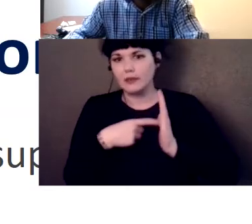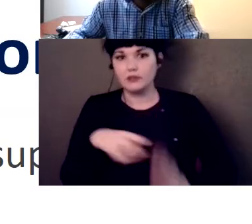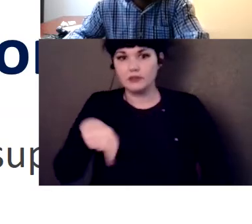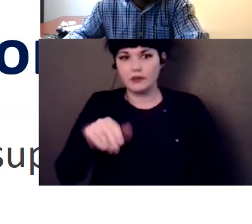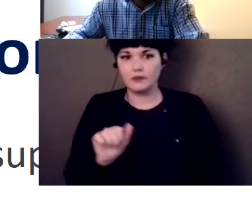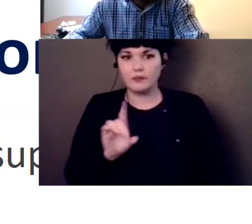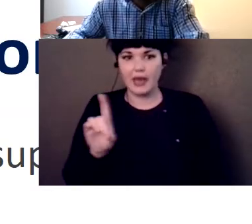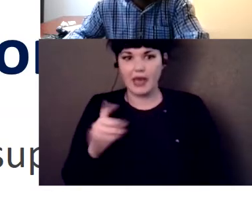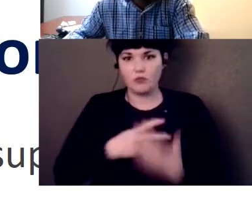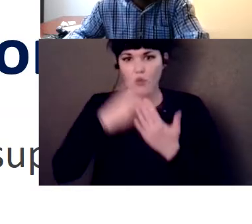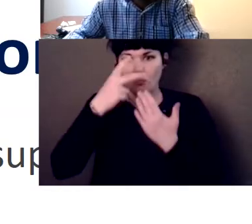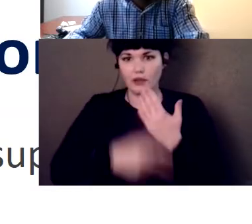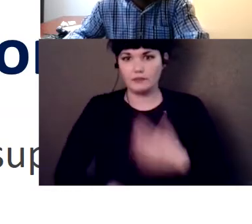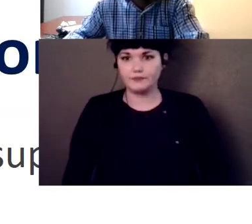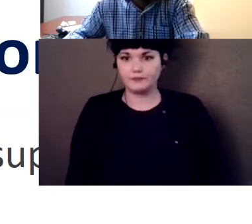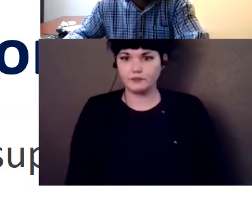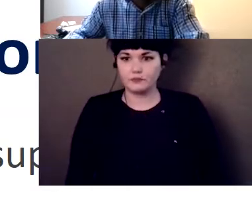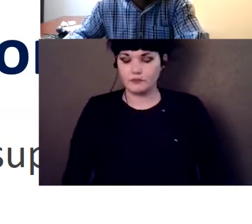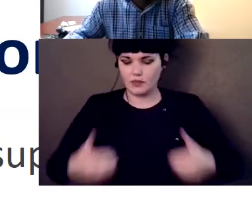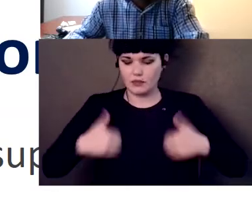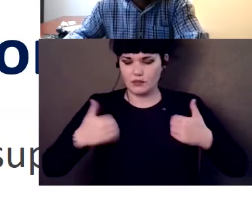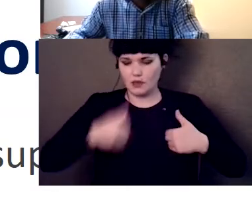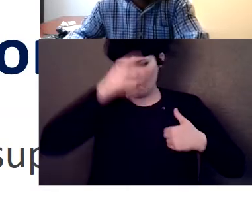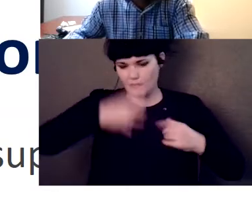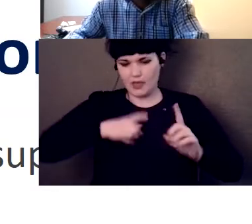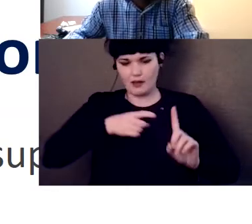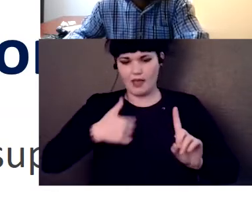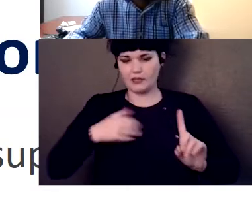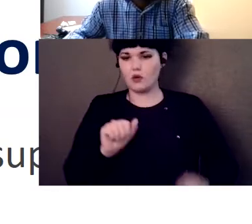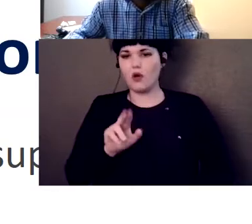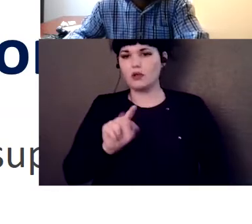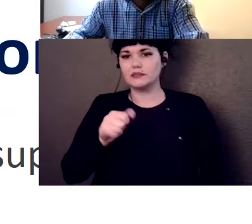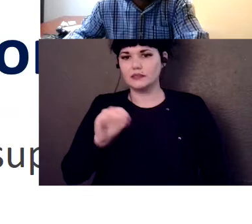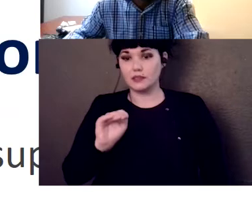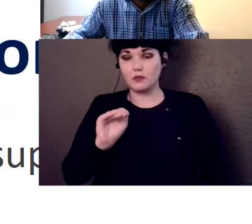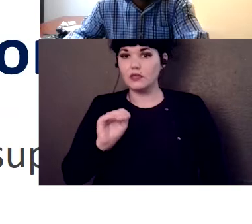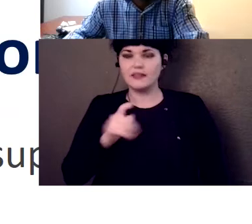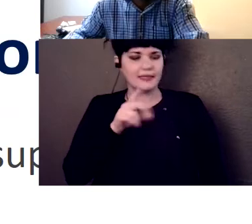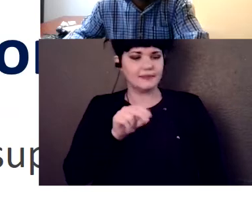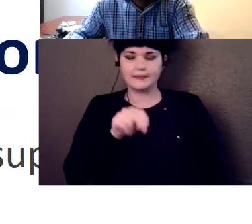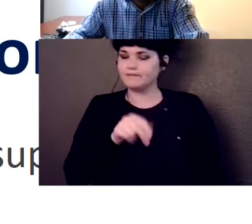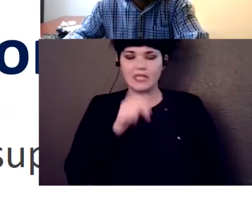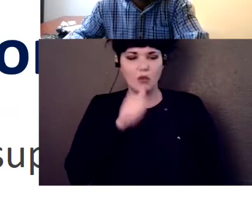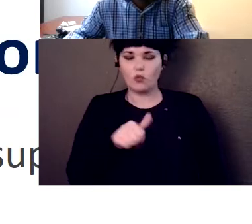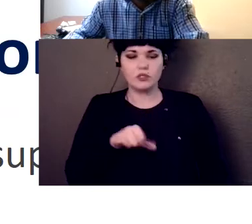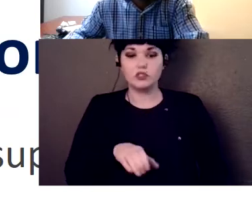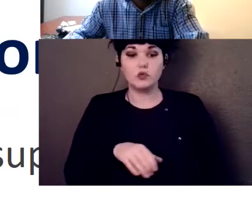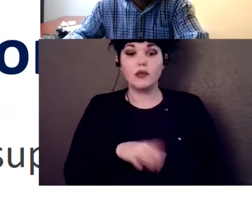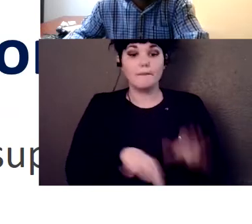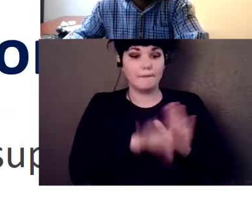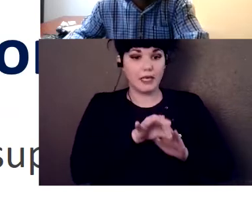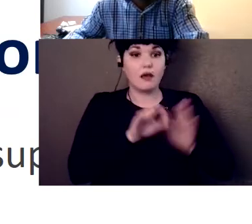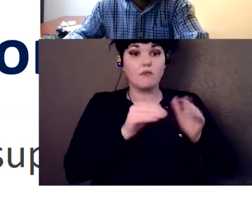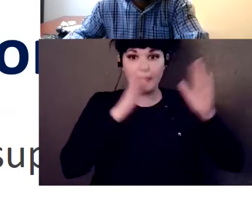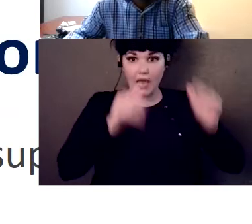program. A young man with autism was being denied door-to-door transportation by his school district. As a result, he